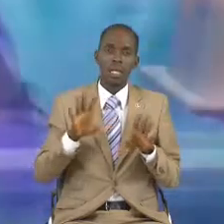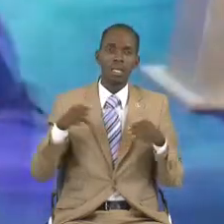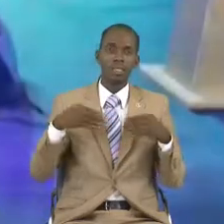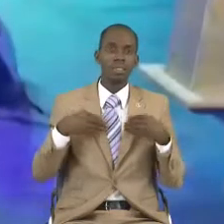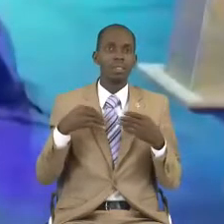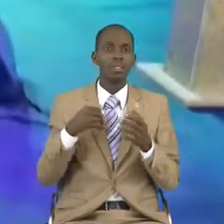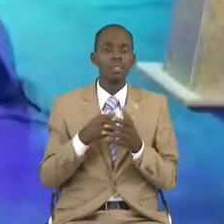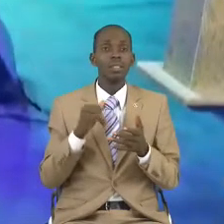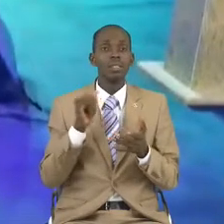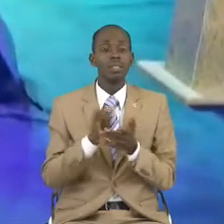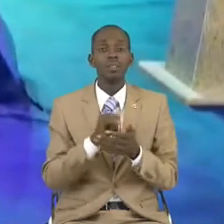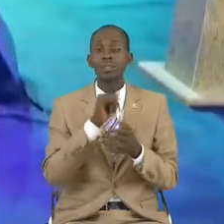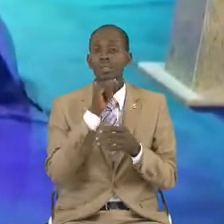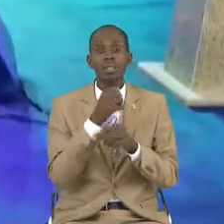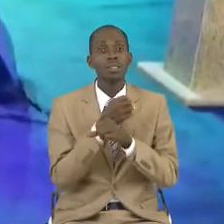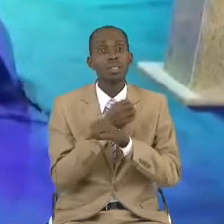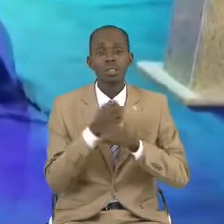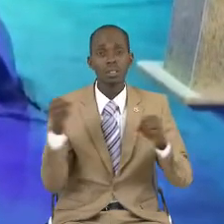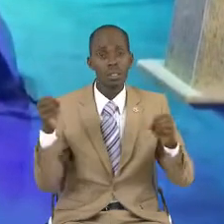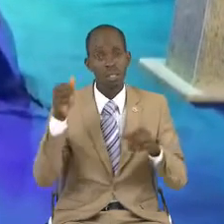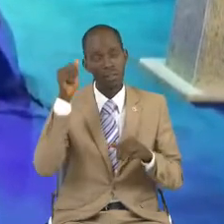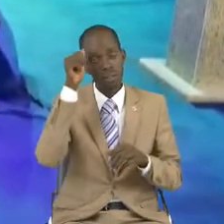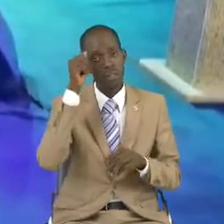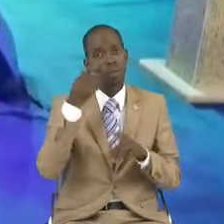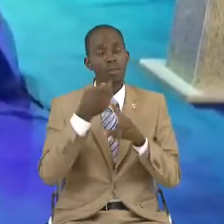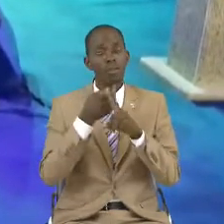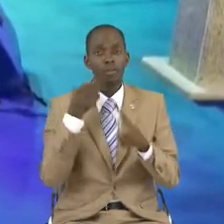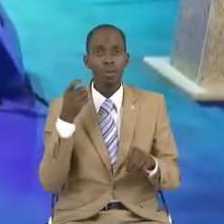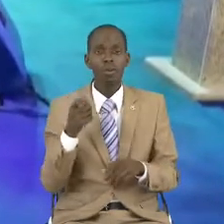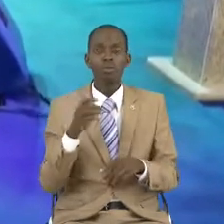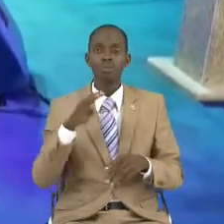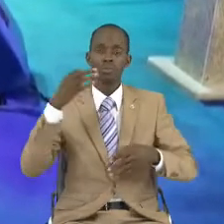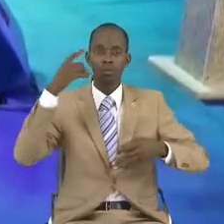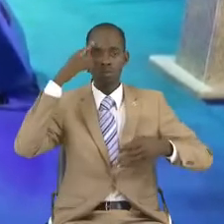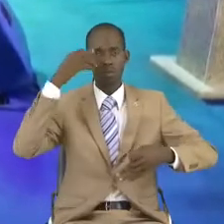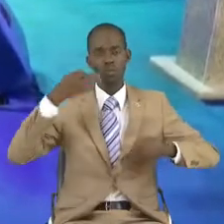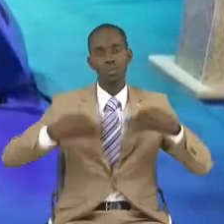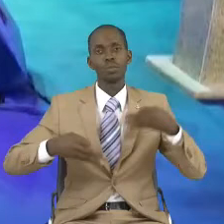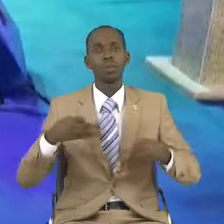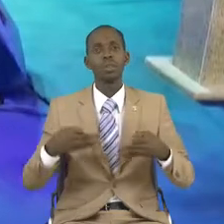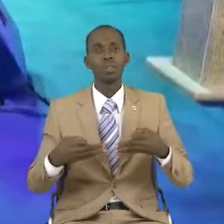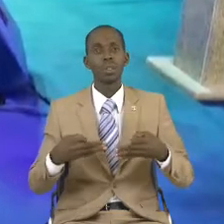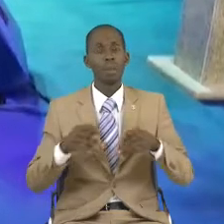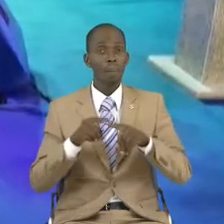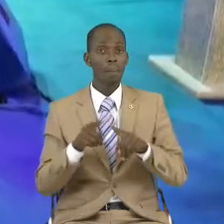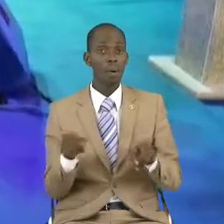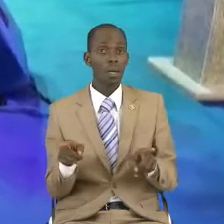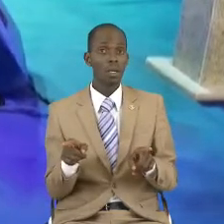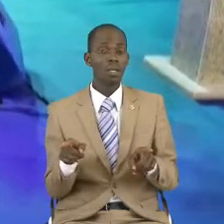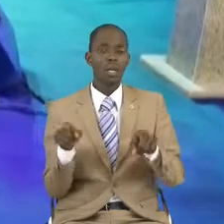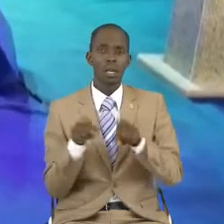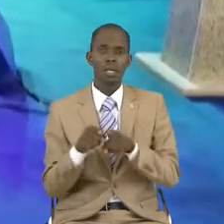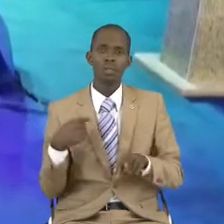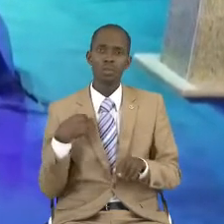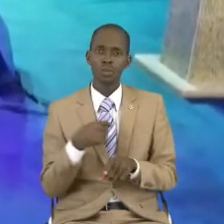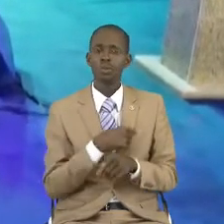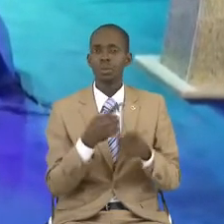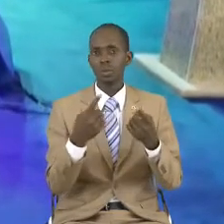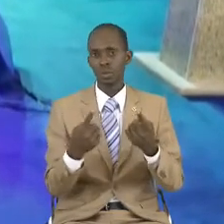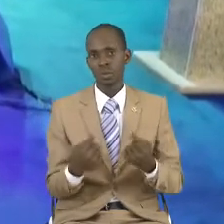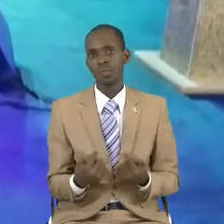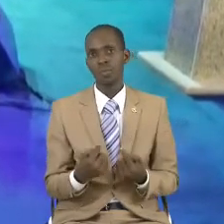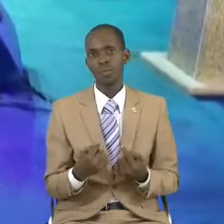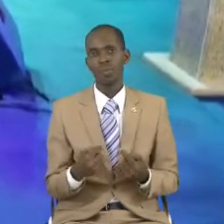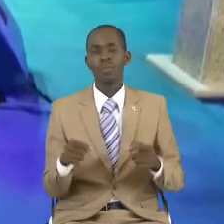spare him from judgement but as we come and as we